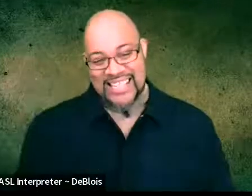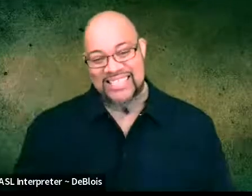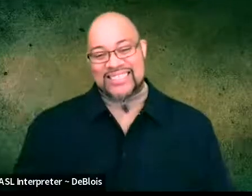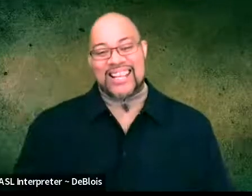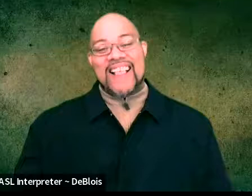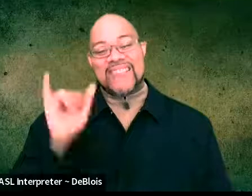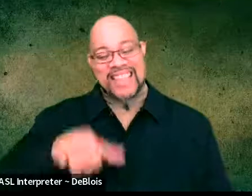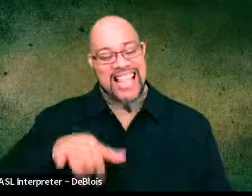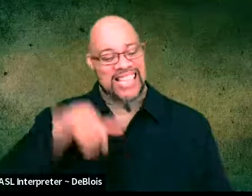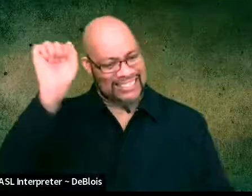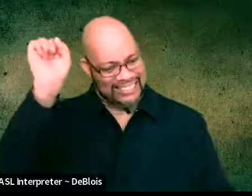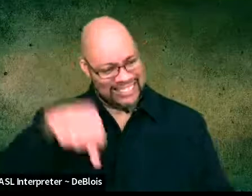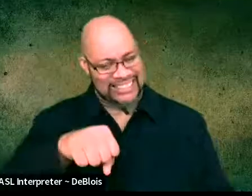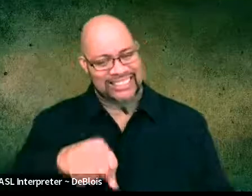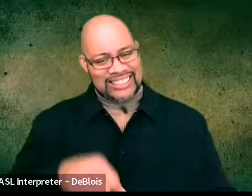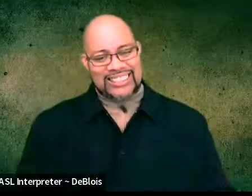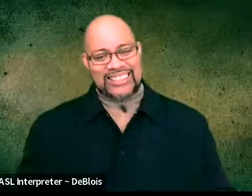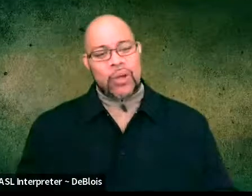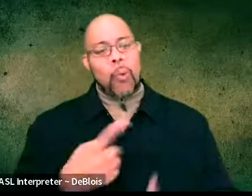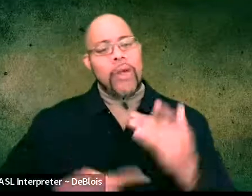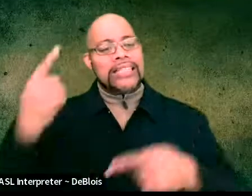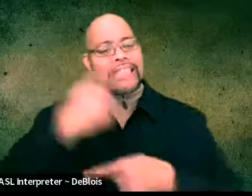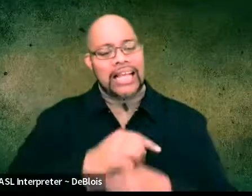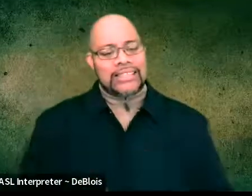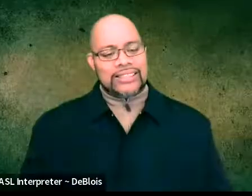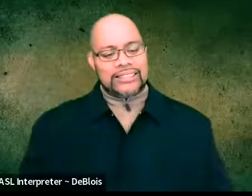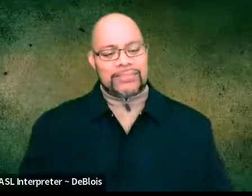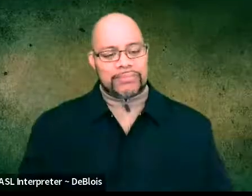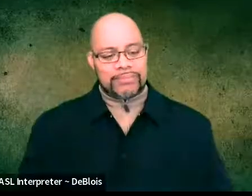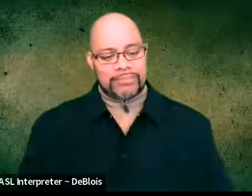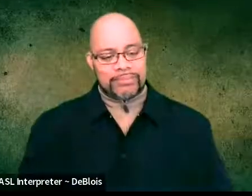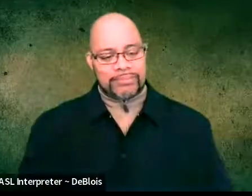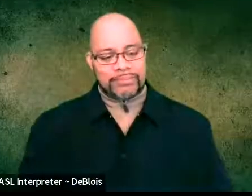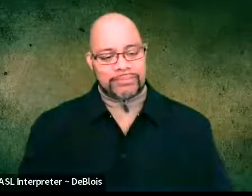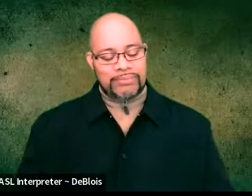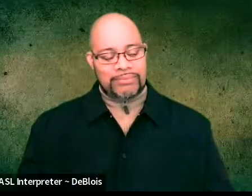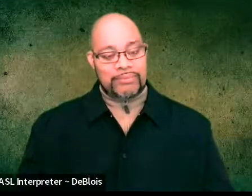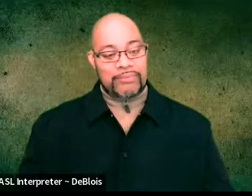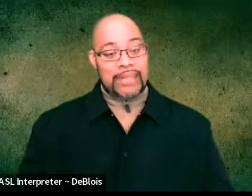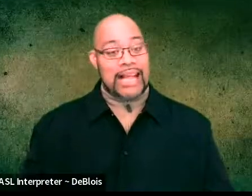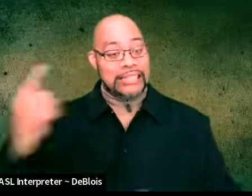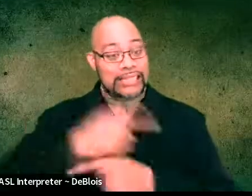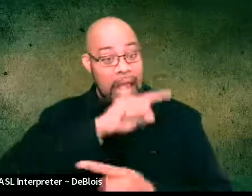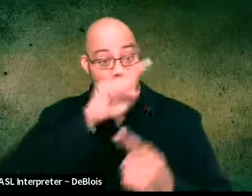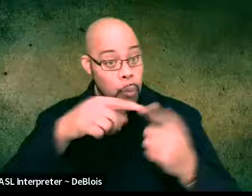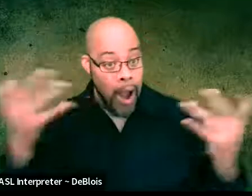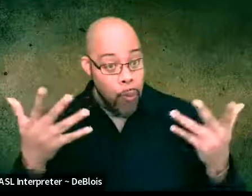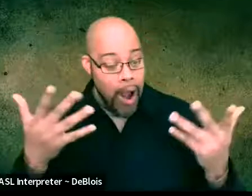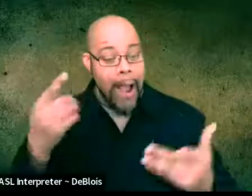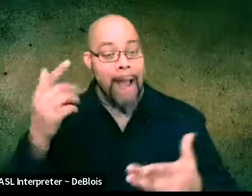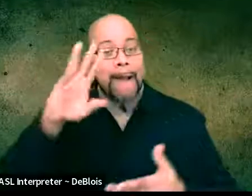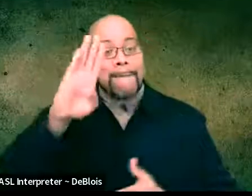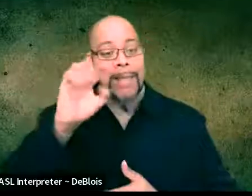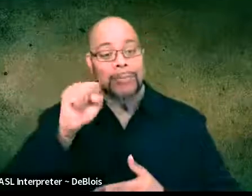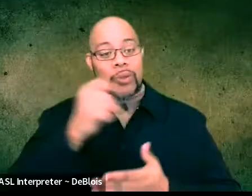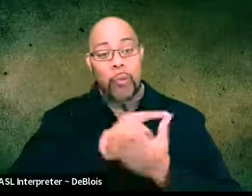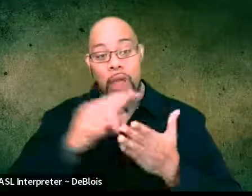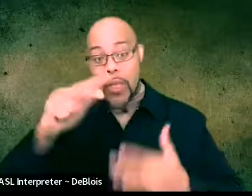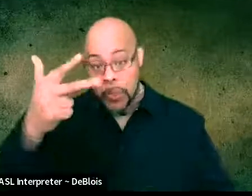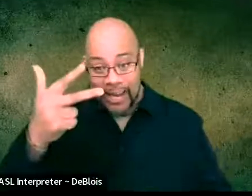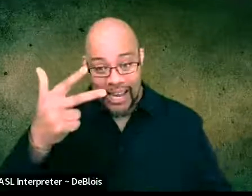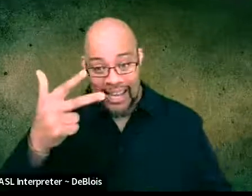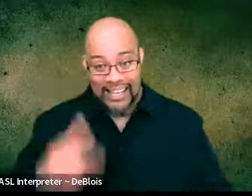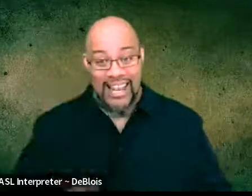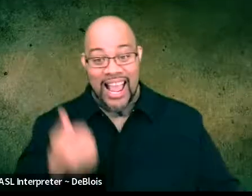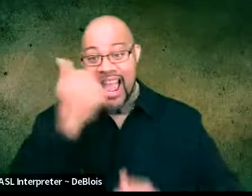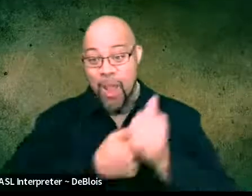That's what it is. What are the dates, Q? The date? What are the dates of BIMS Week 3? Everybody,